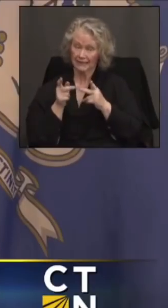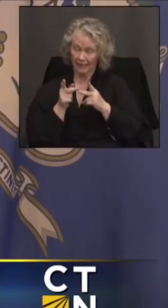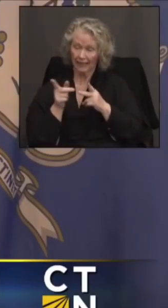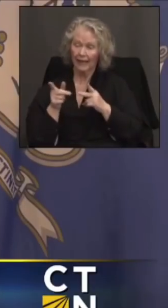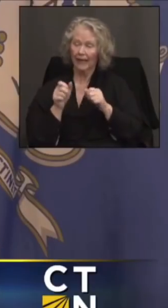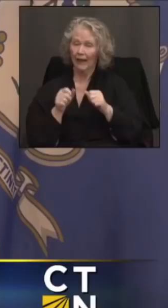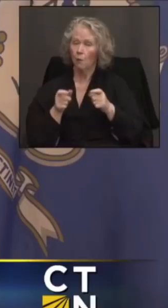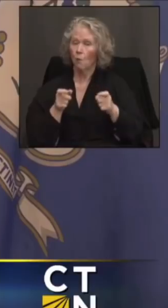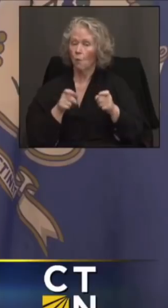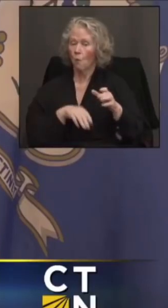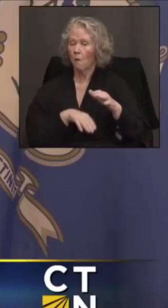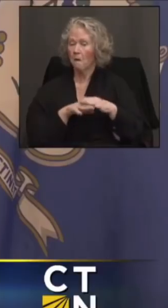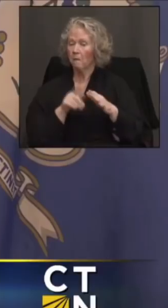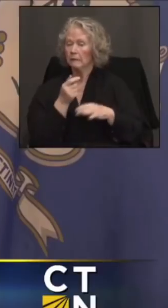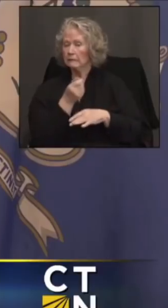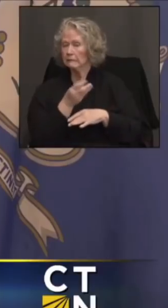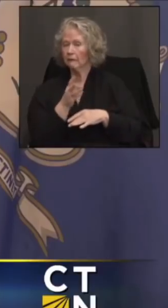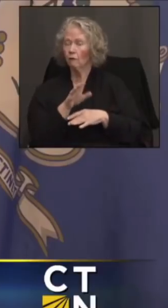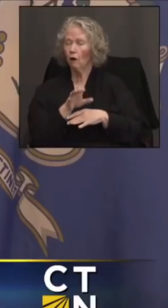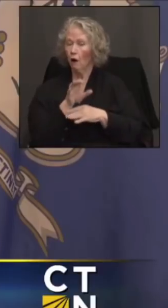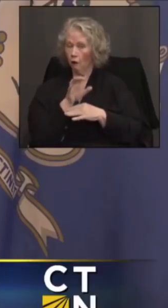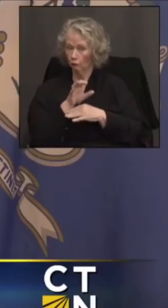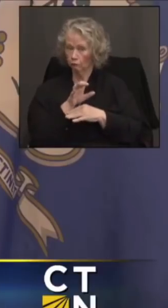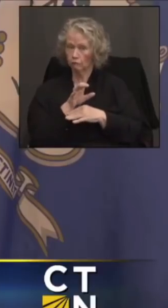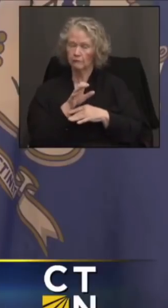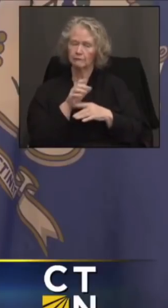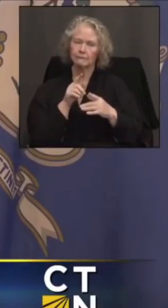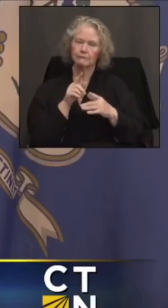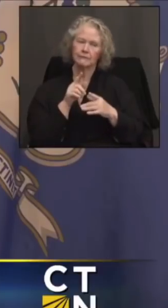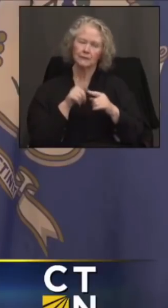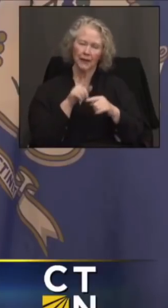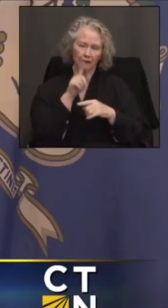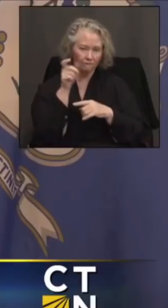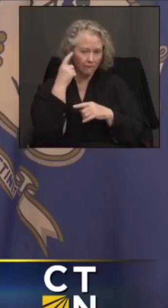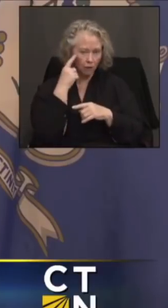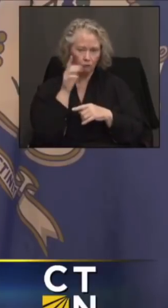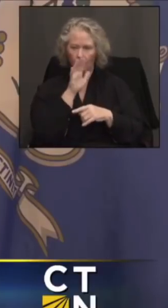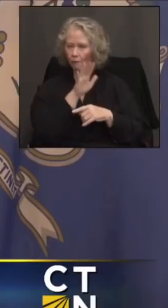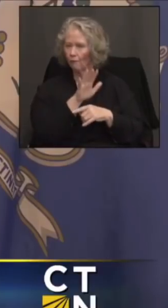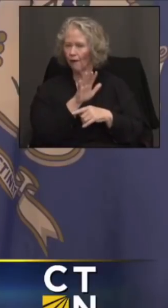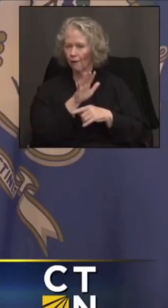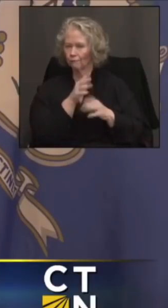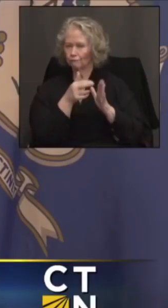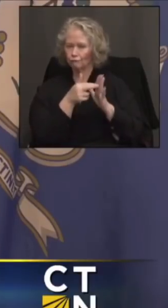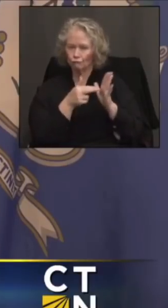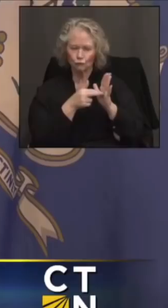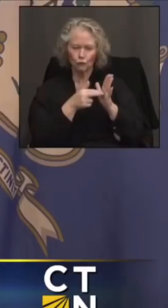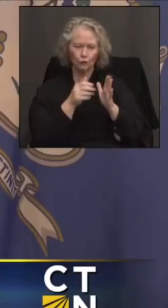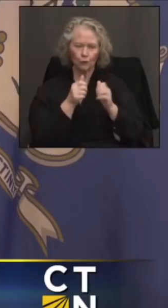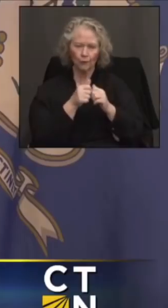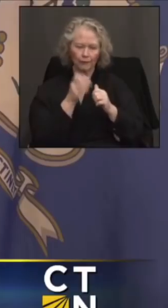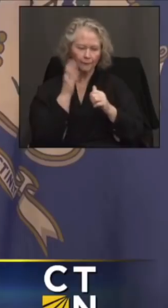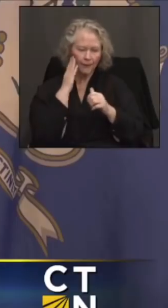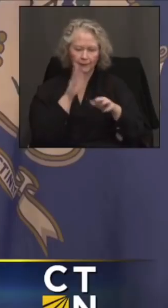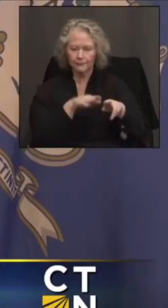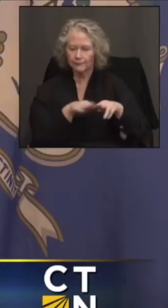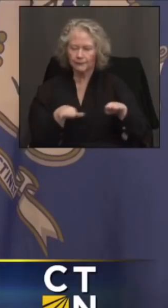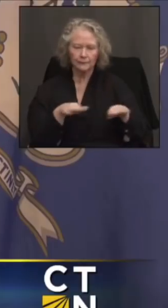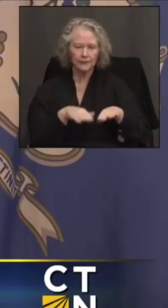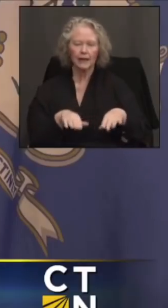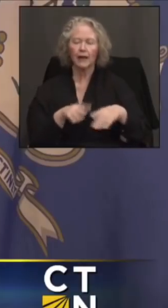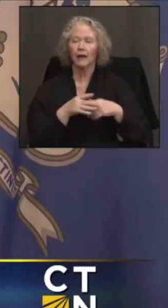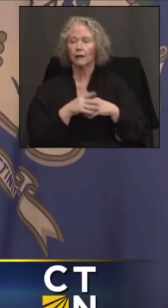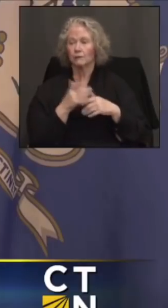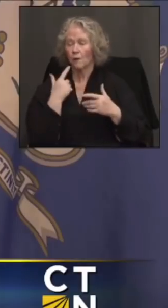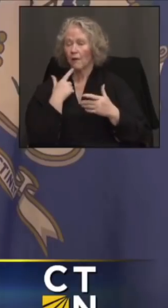for, say, a few hundred kids, depending on how the feds would want to, arrange the cots and beds. So I think that's a good starting